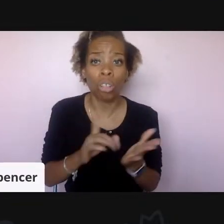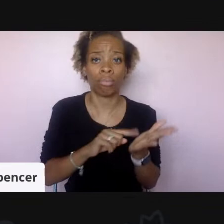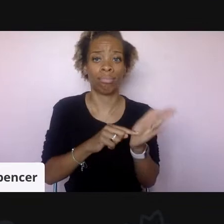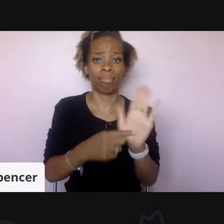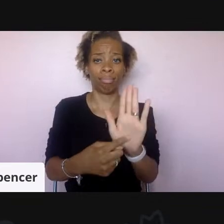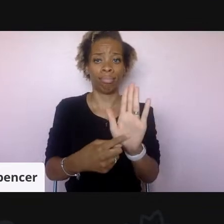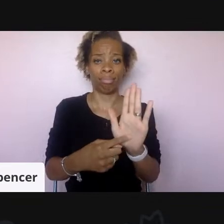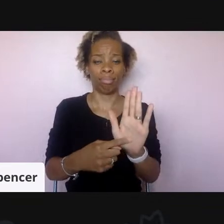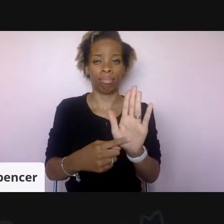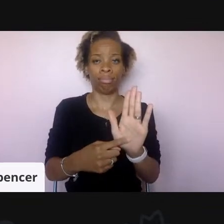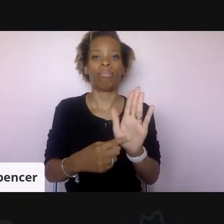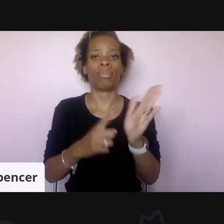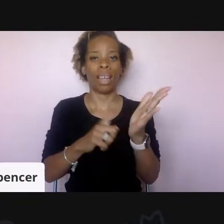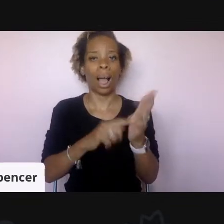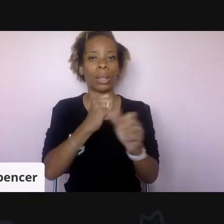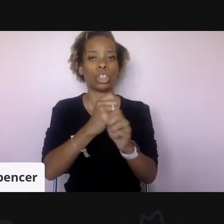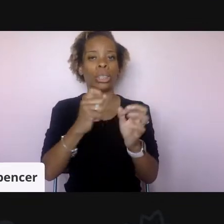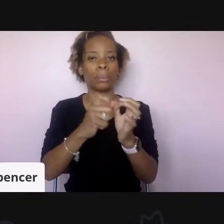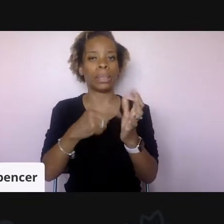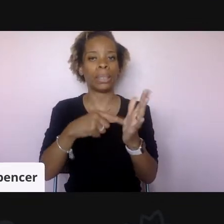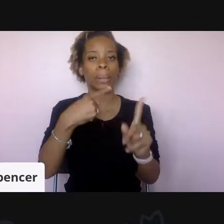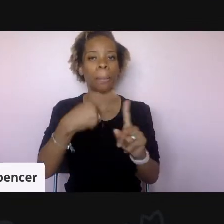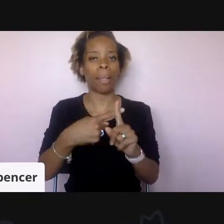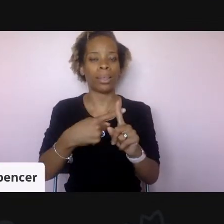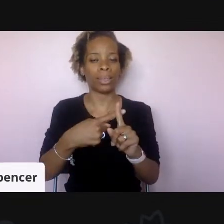about LGBT plus people's history.